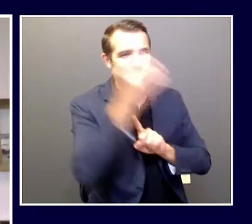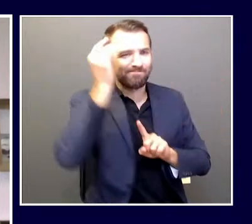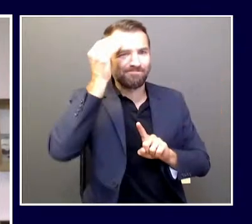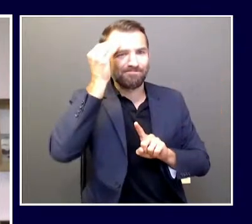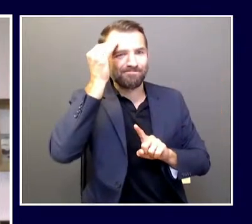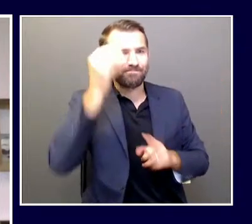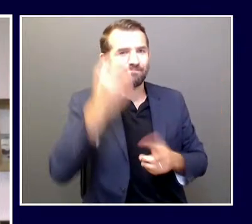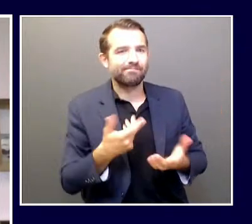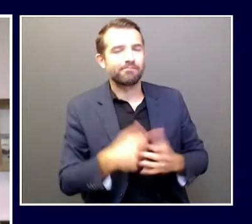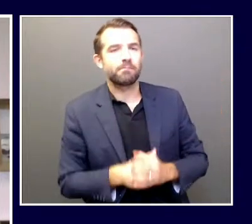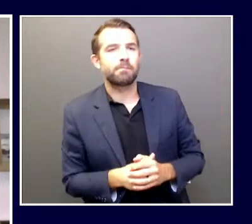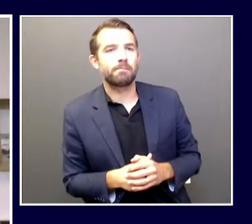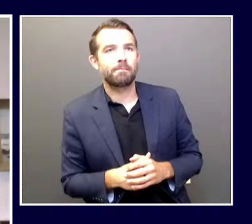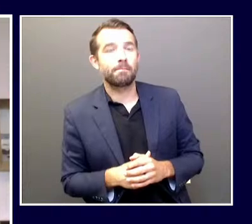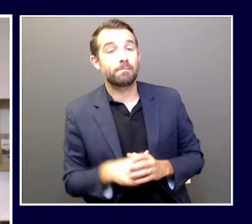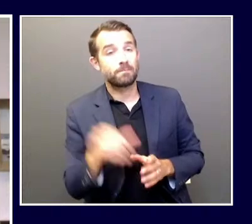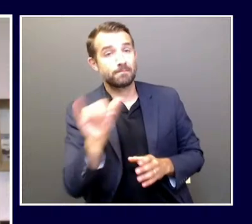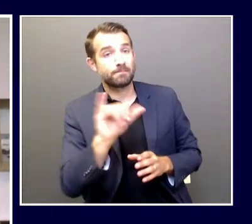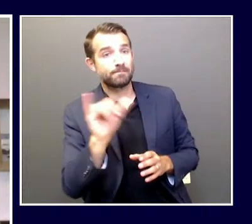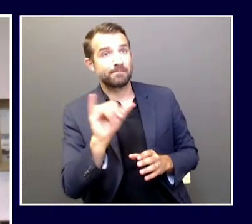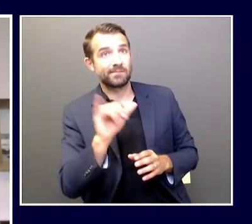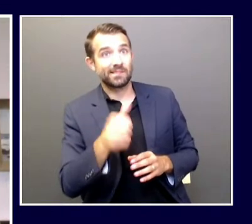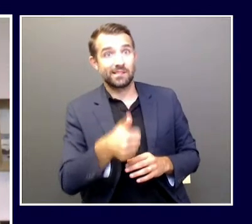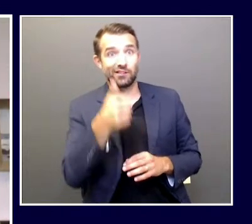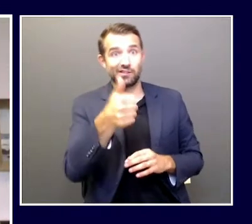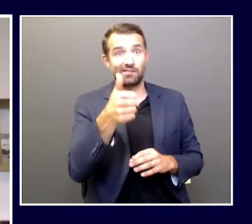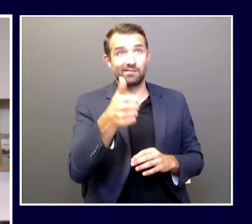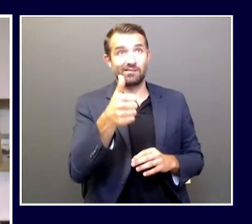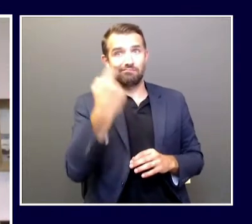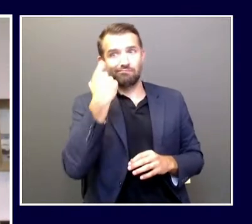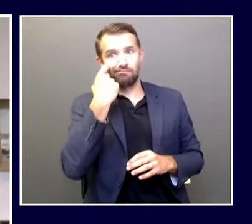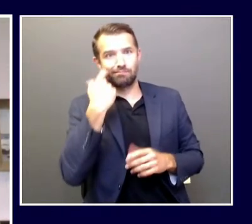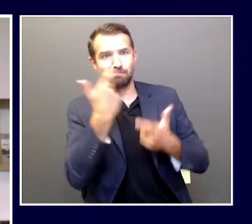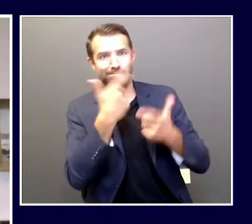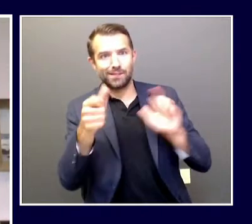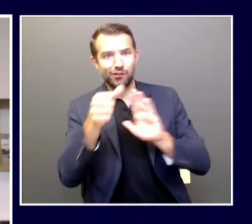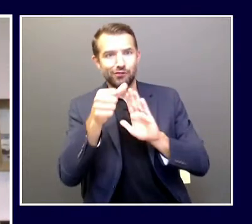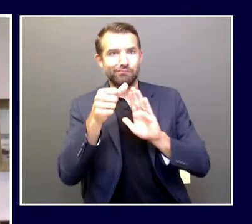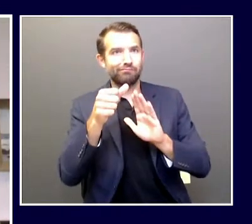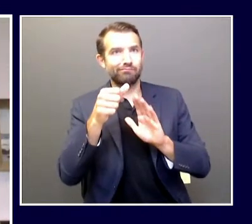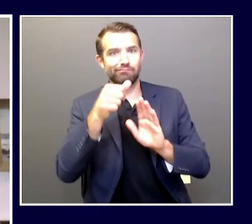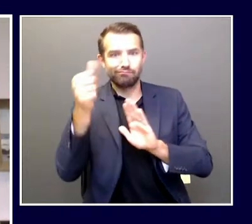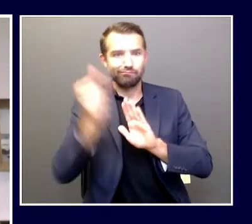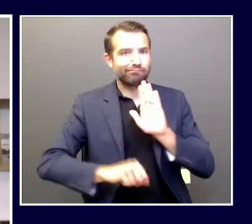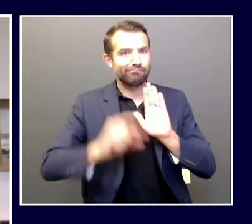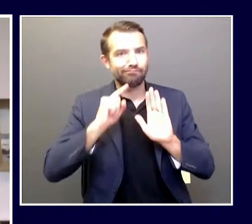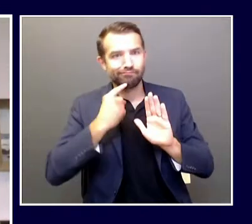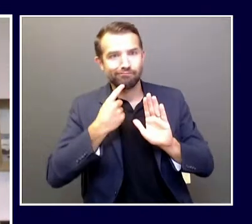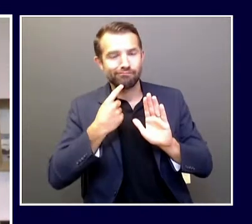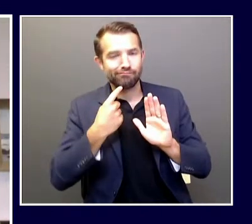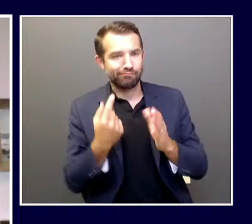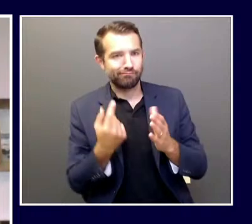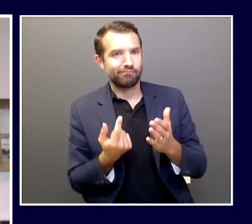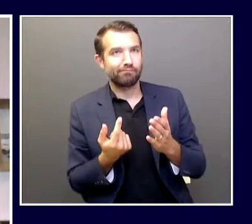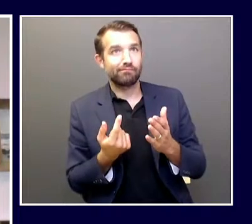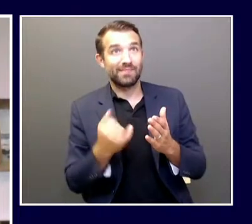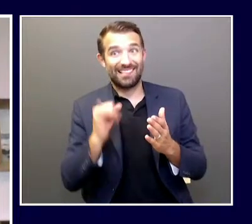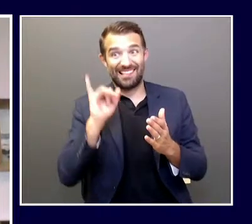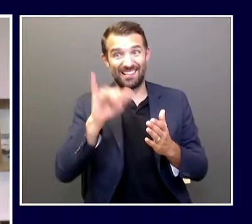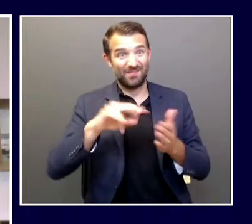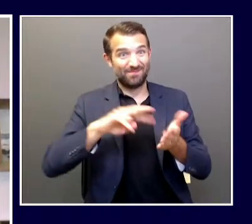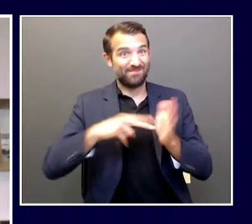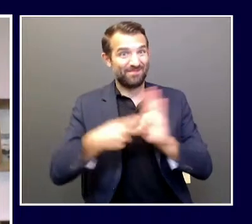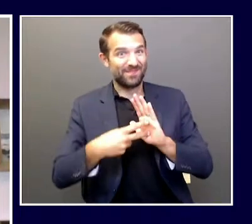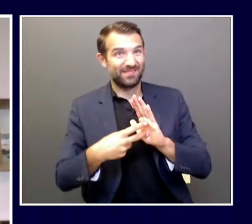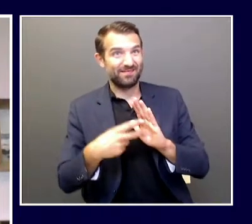yourself recently had an organ transplant. It doesn't really matter at that point who else you might infect because you yourself are